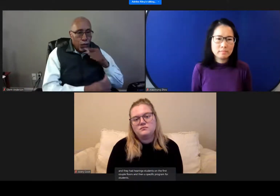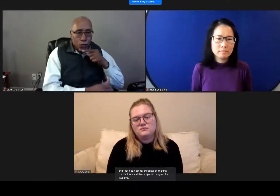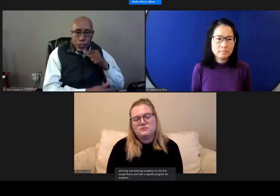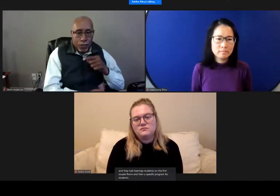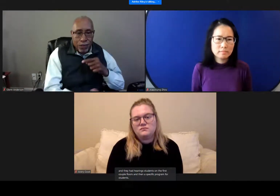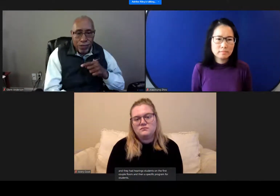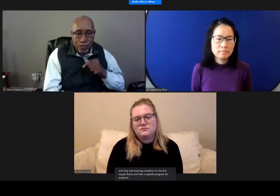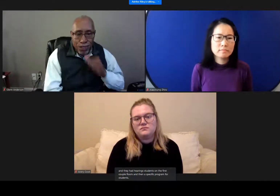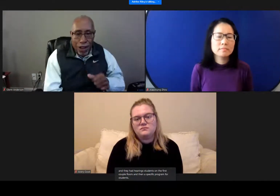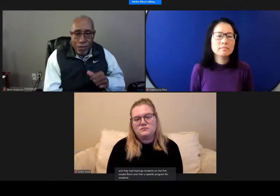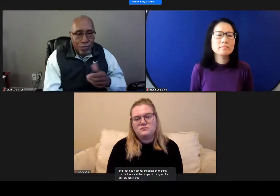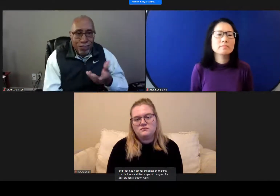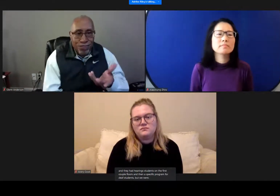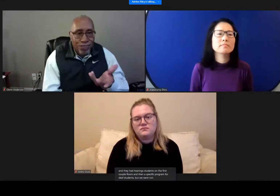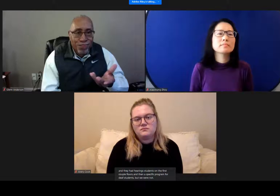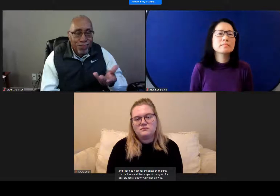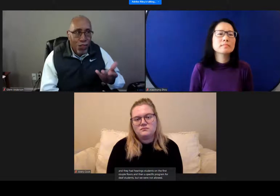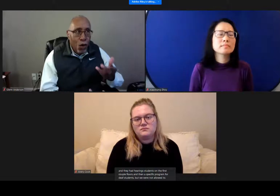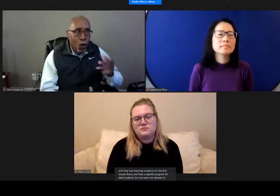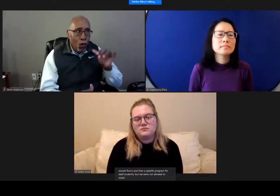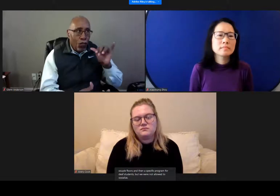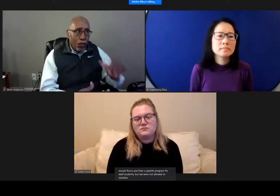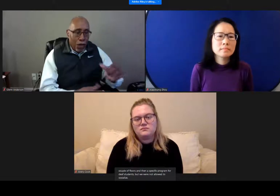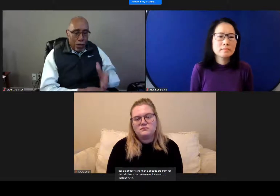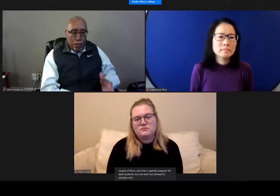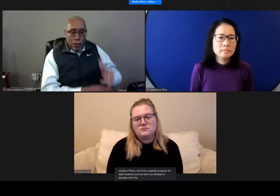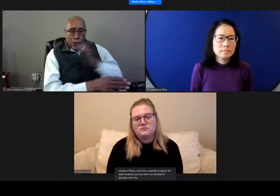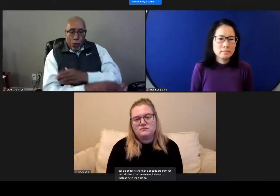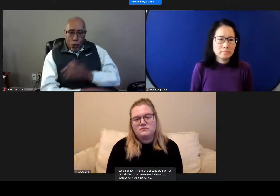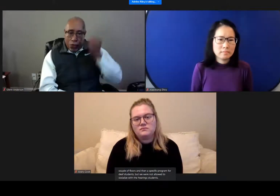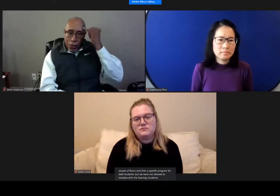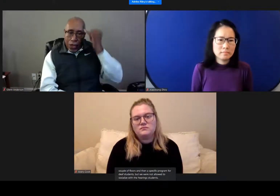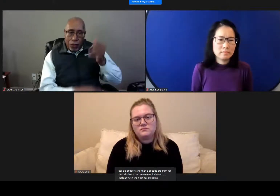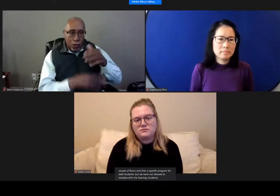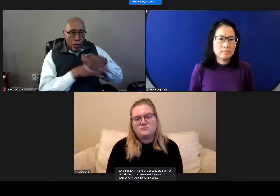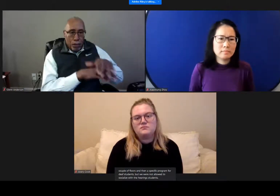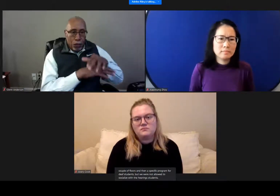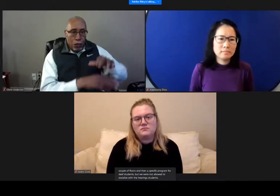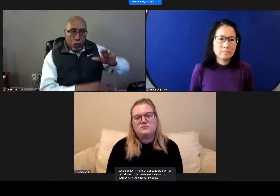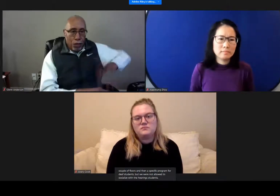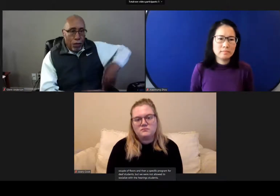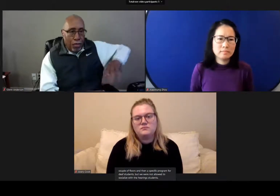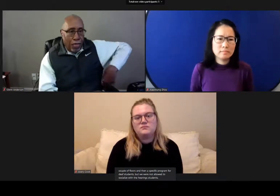students. But we were not allowed to socialize with the hearing students.